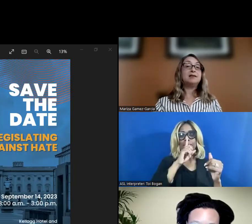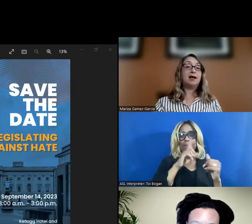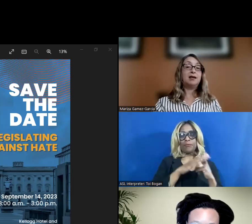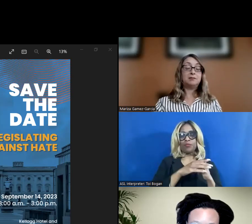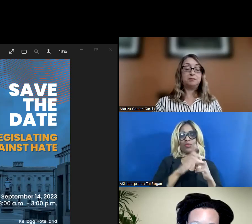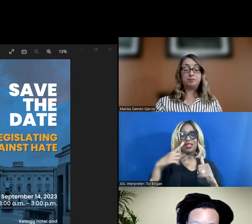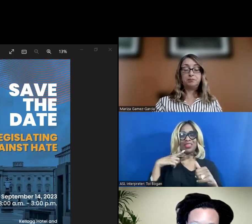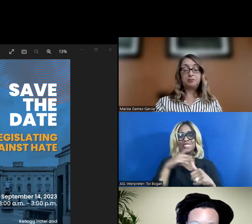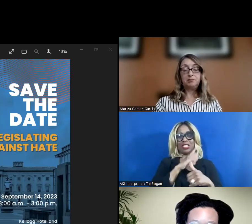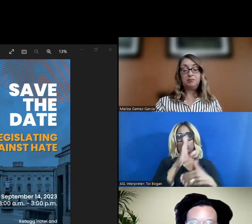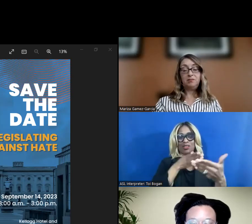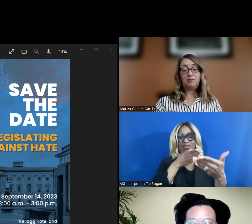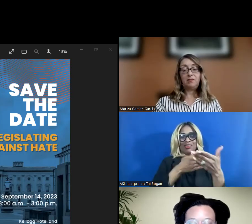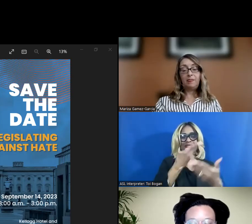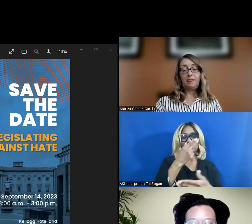against hate.